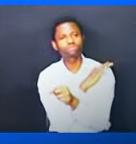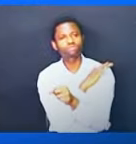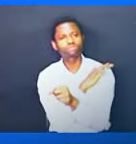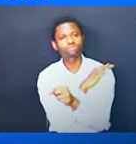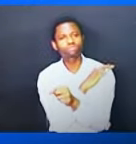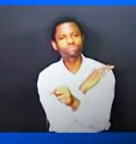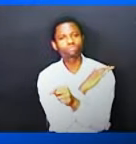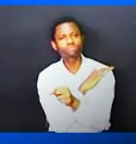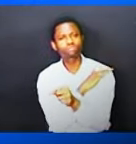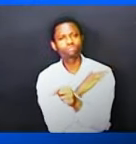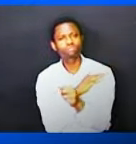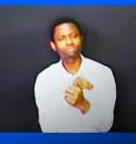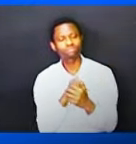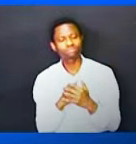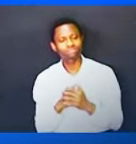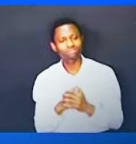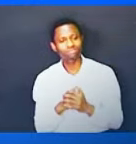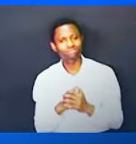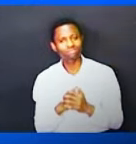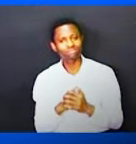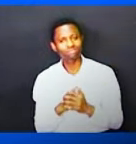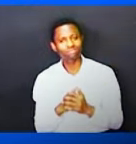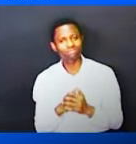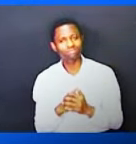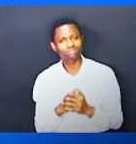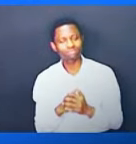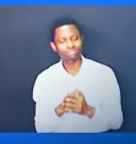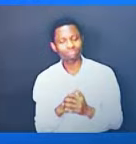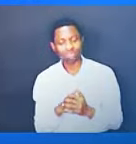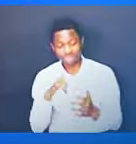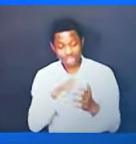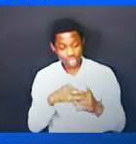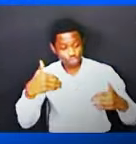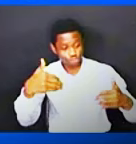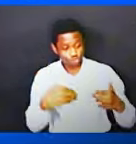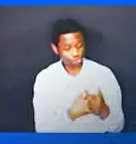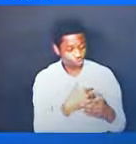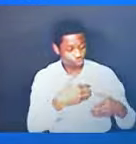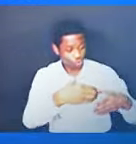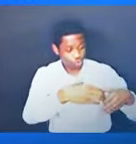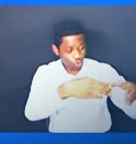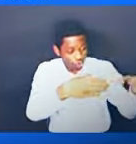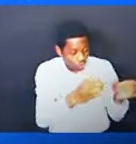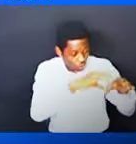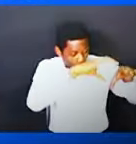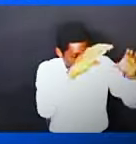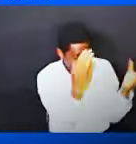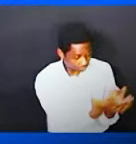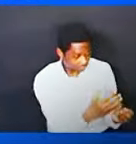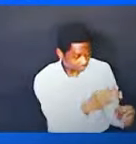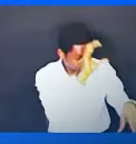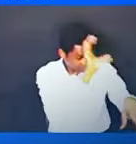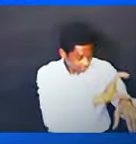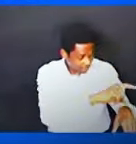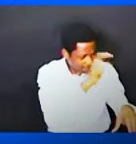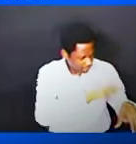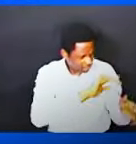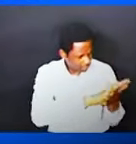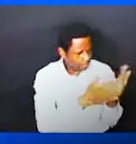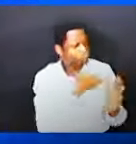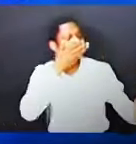See, the new community must be good to look upon. For me,